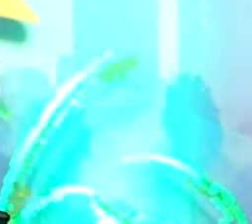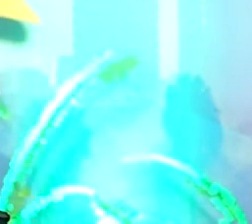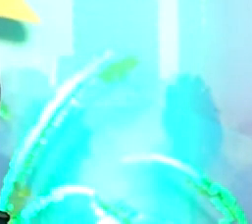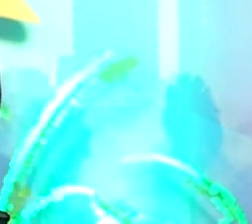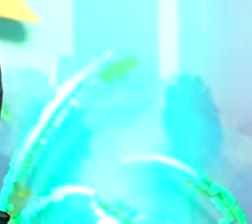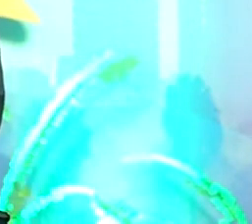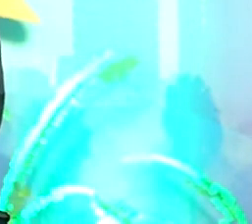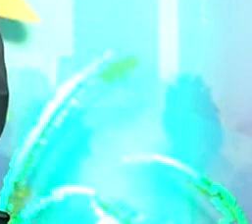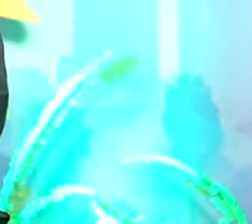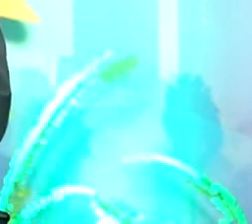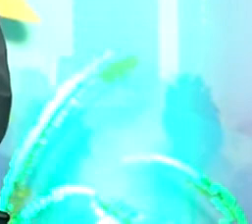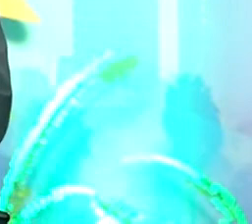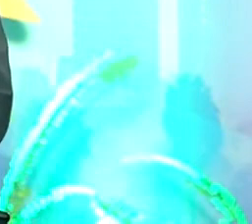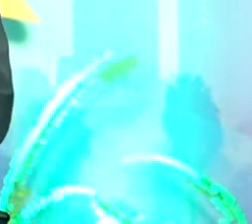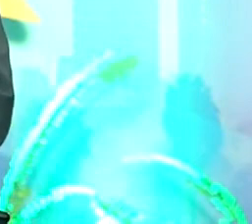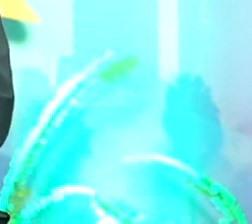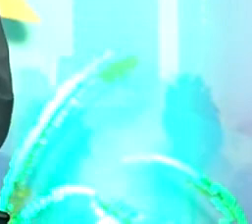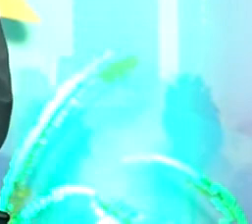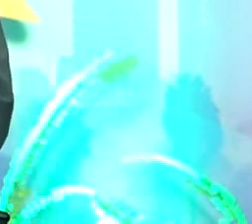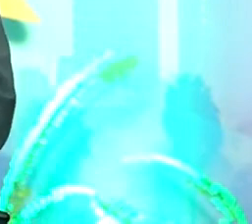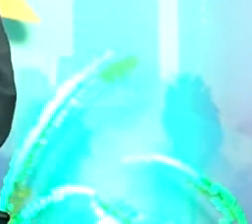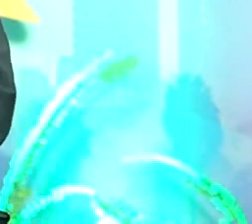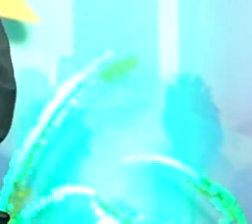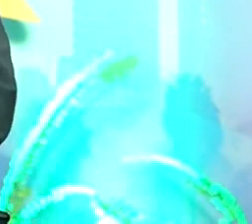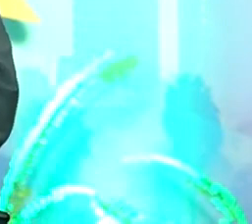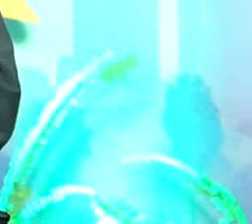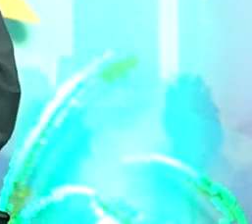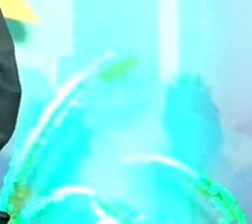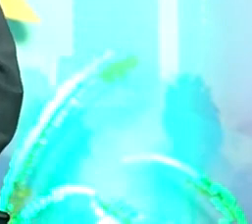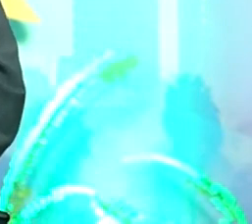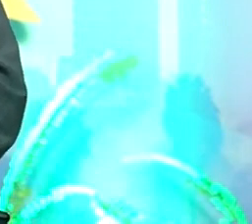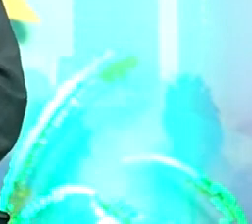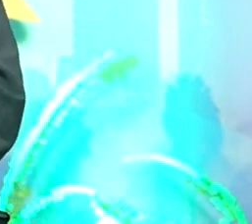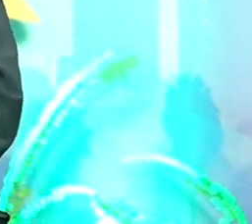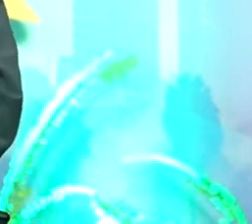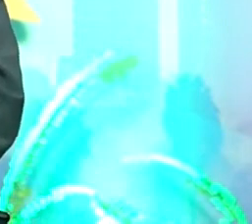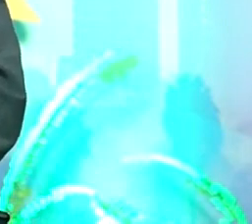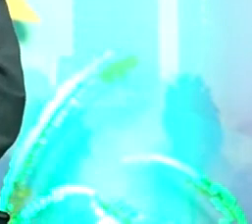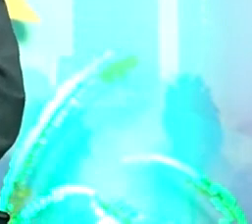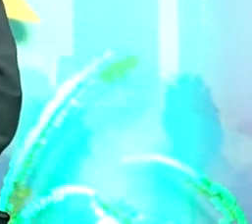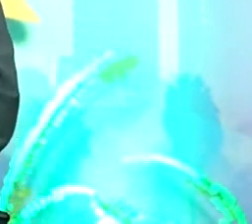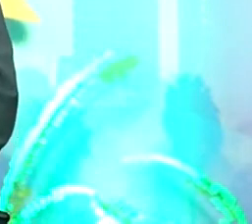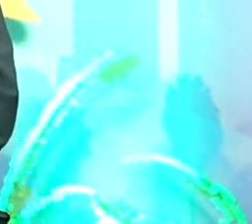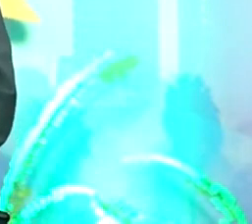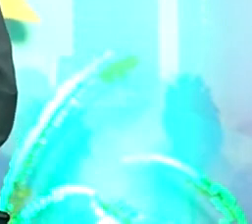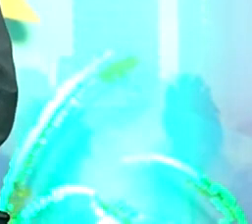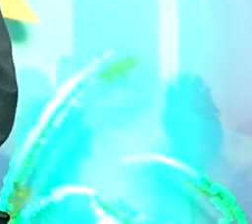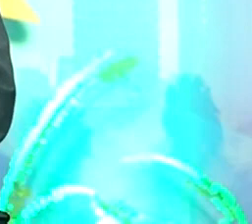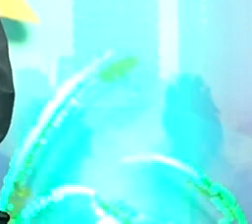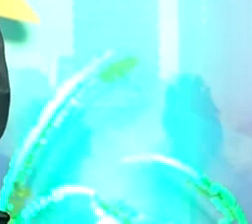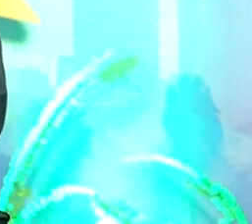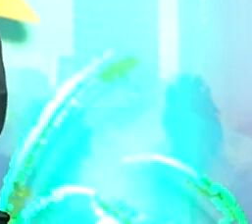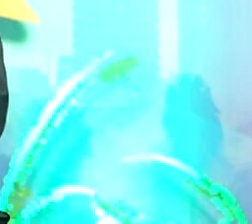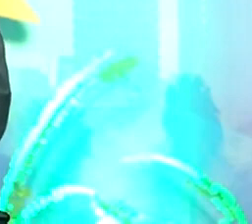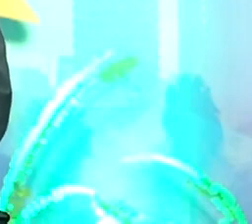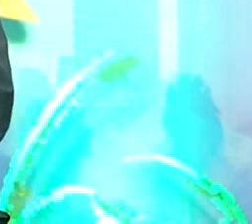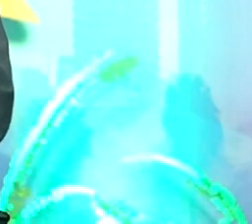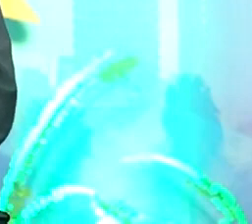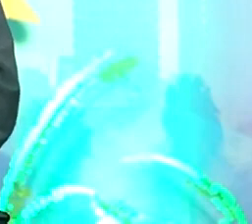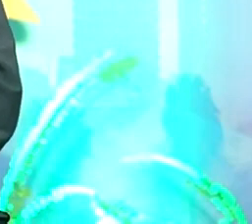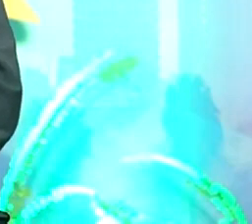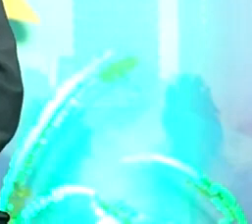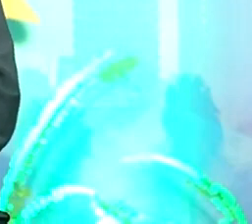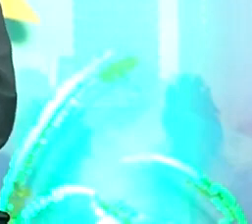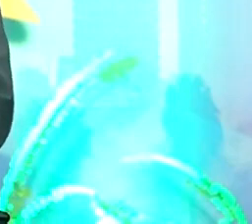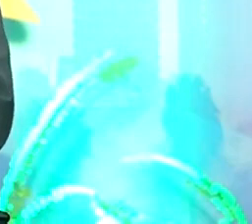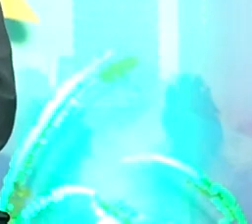please, communicate there. Say you have made a decision. You have been a drunkard, an alcoholic, an immoral person. You